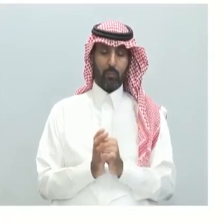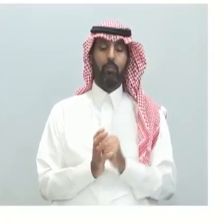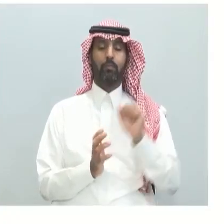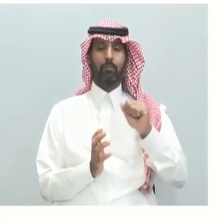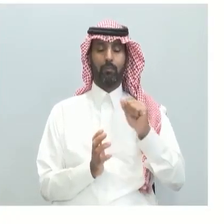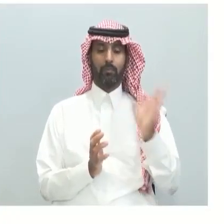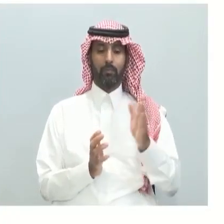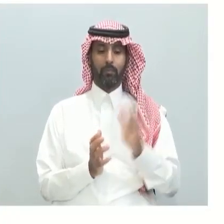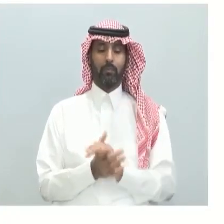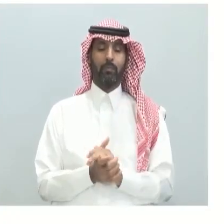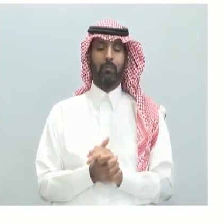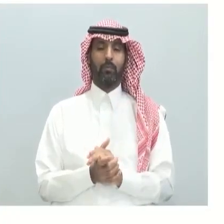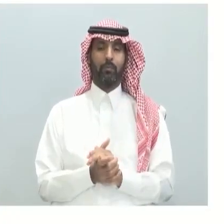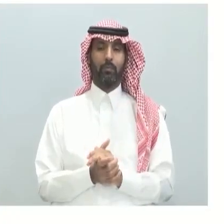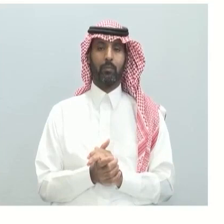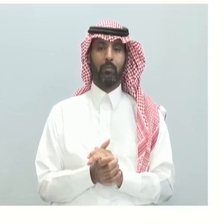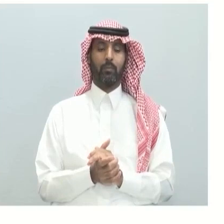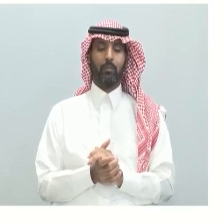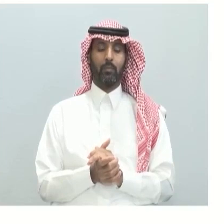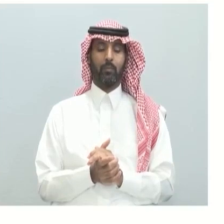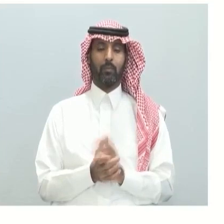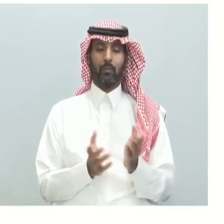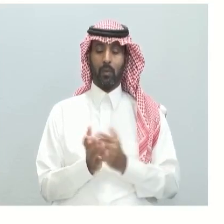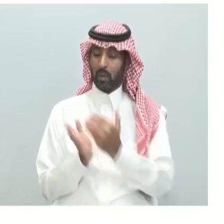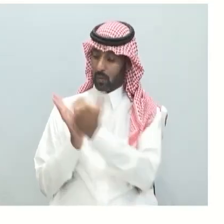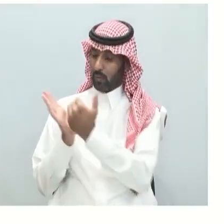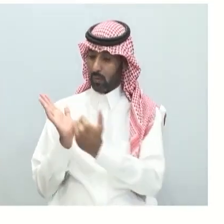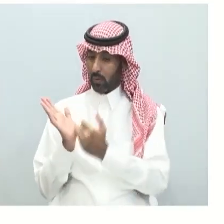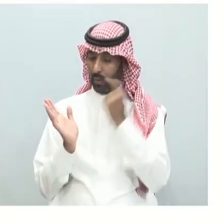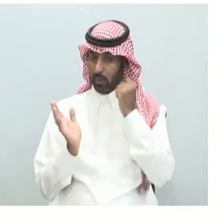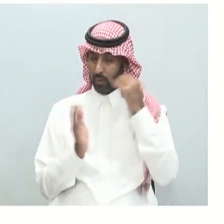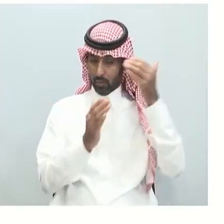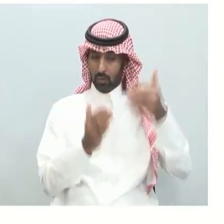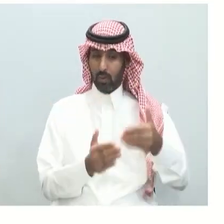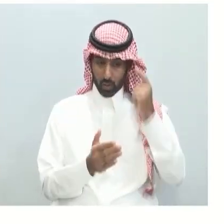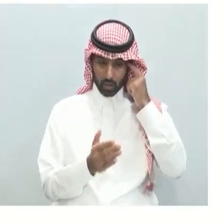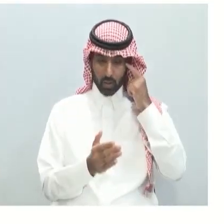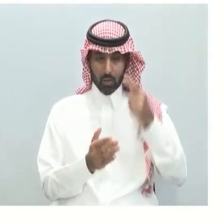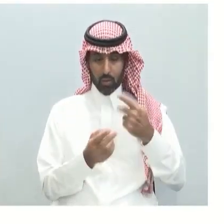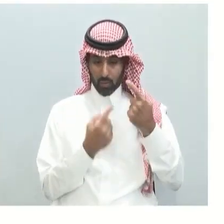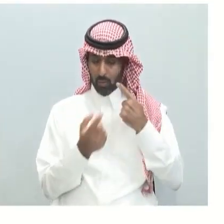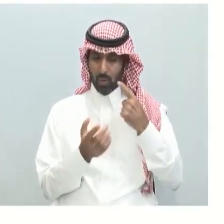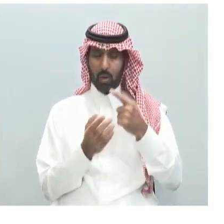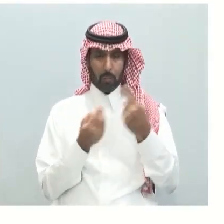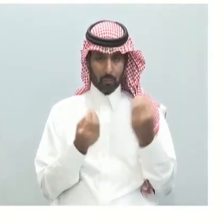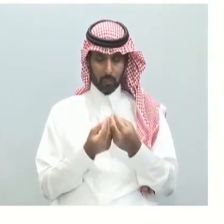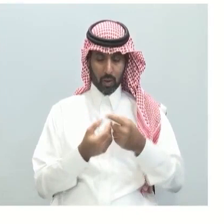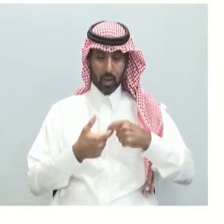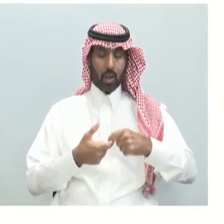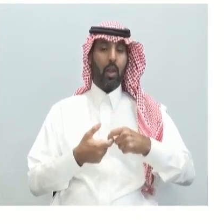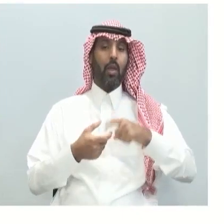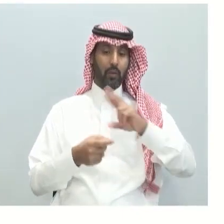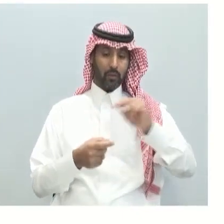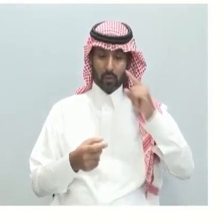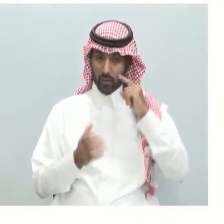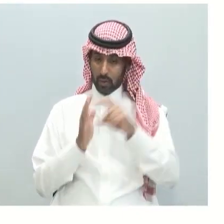yes, he does. Does the essay fulfill your expectations in relation to the title? The title is, if